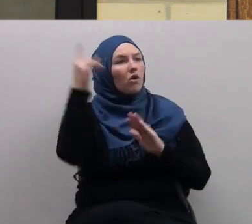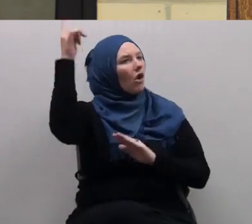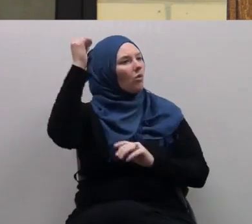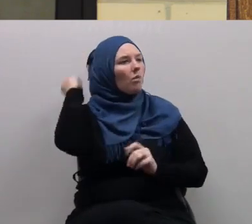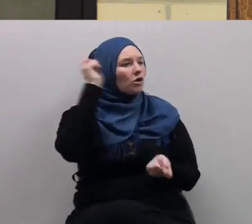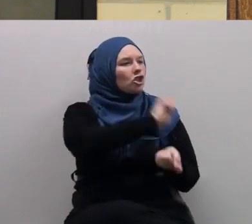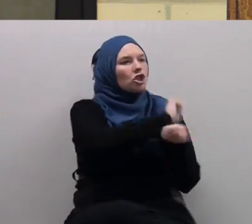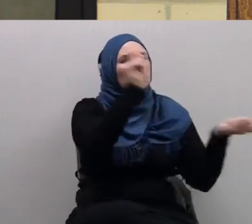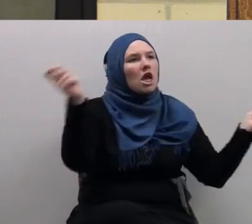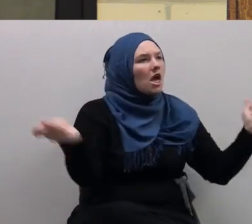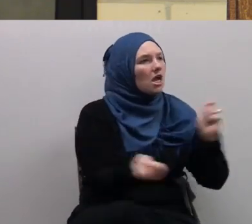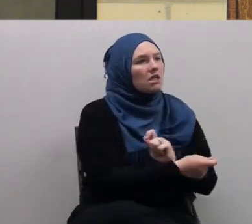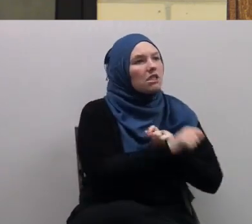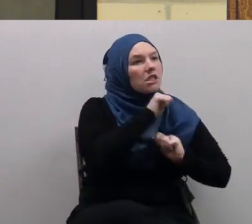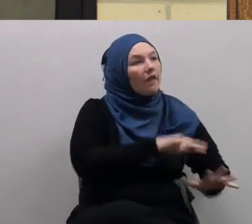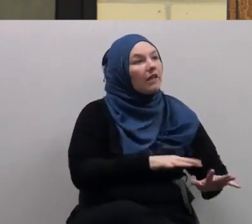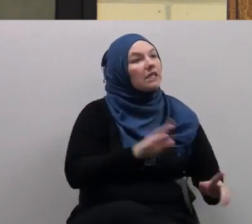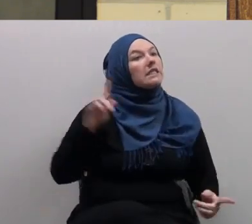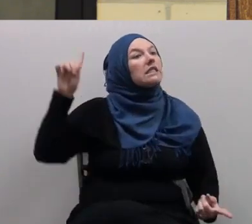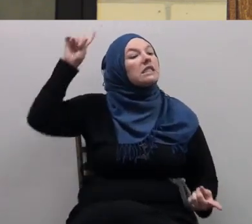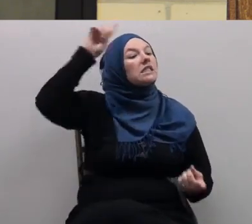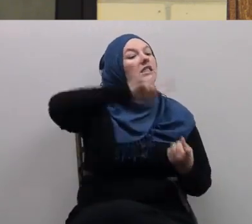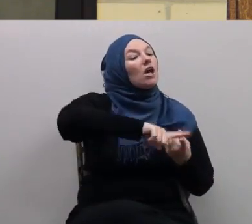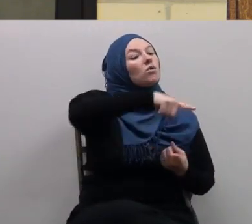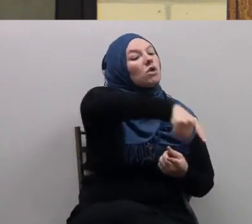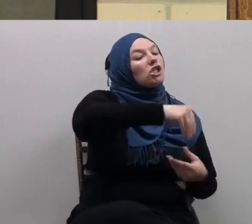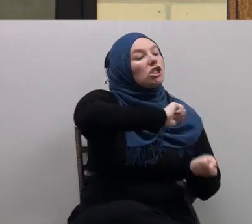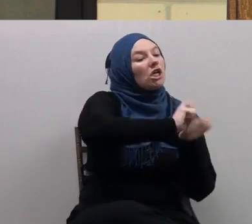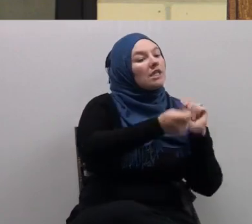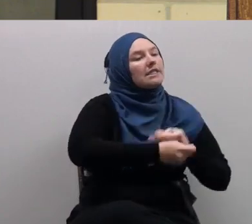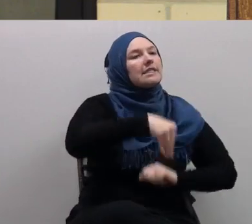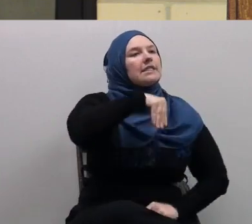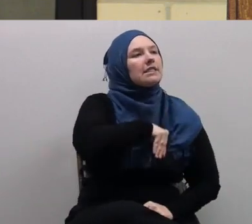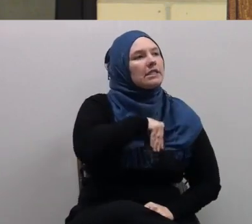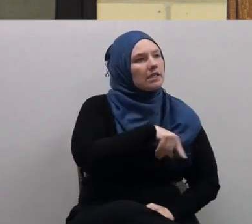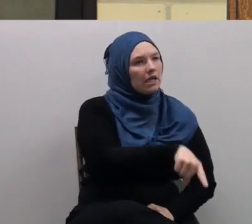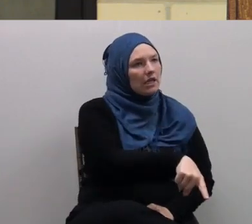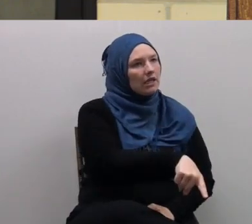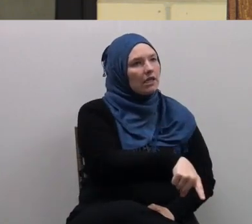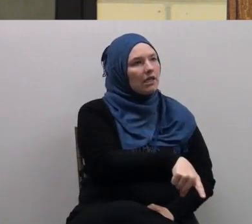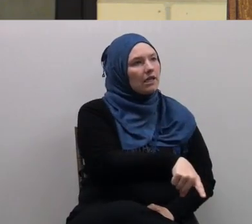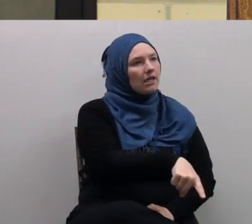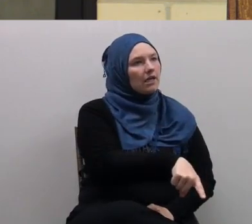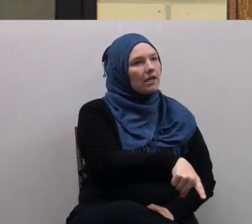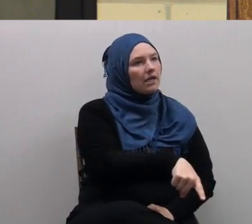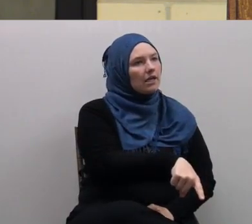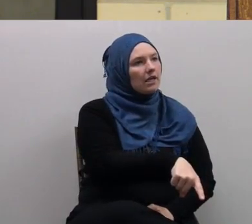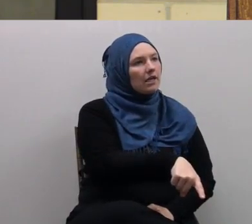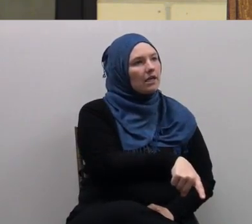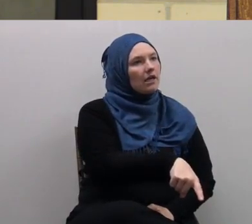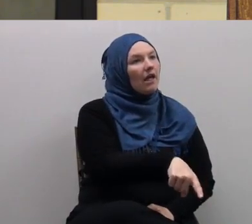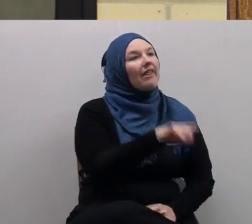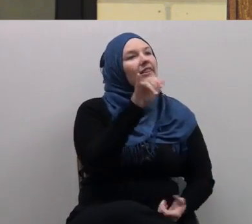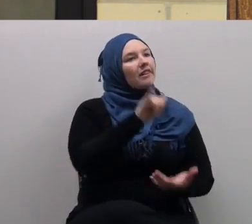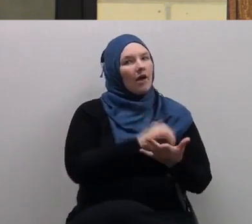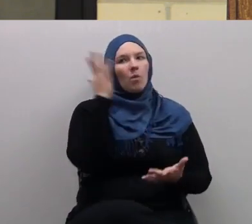they change what's in themselves. Why then understanding is